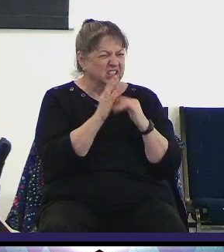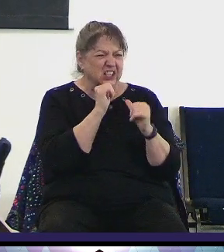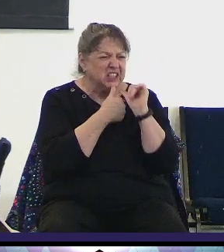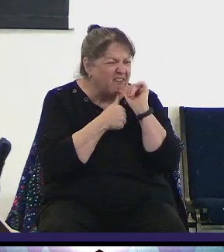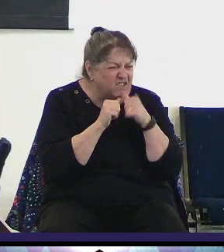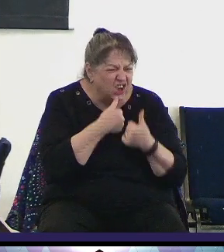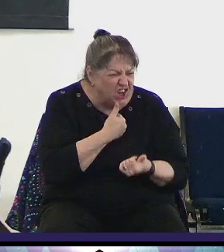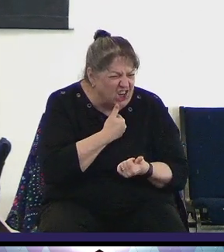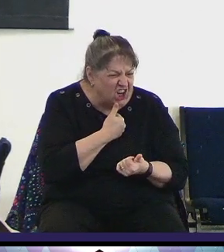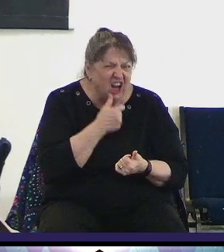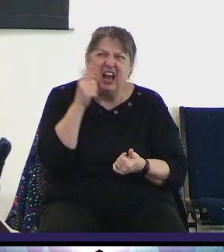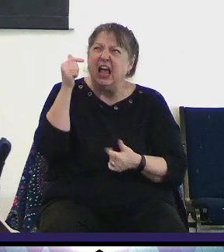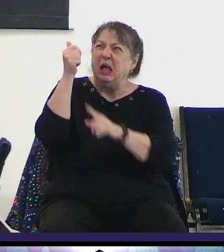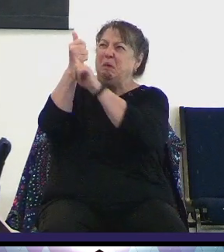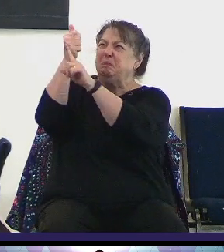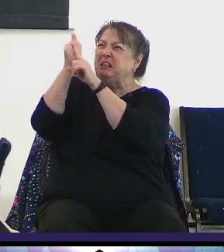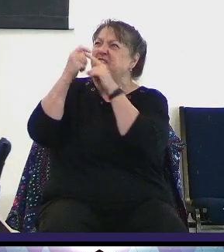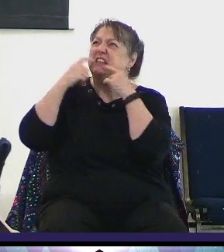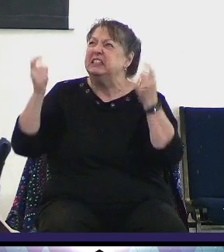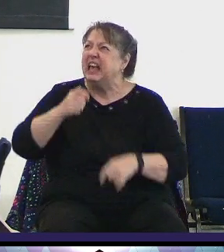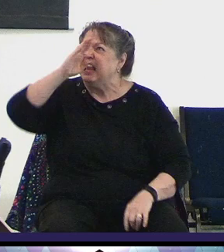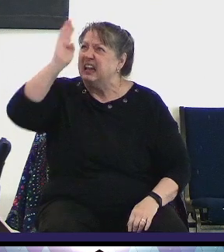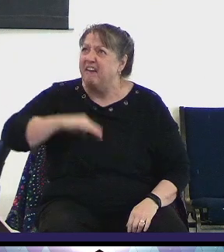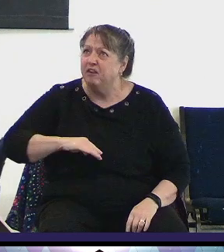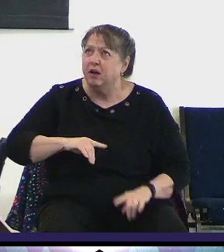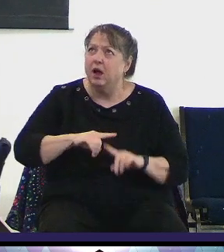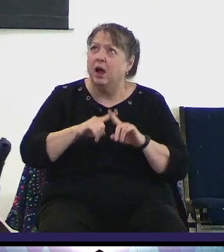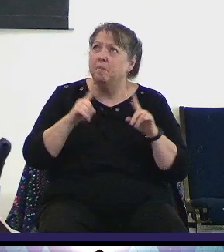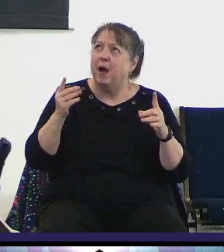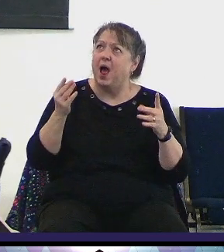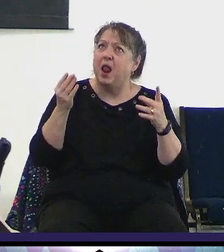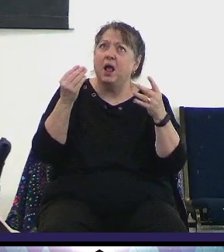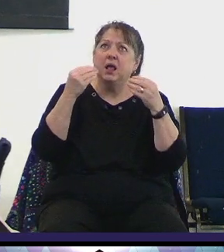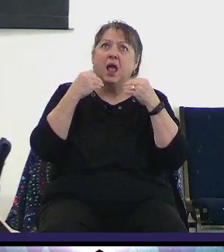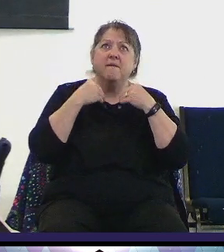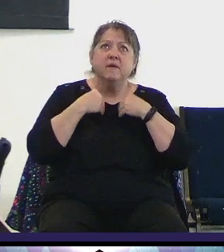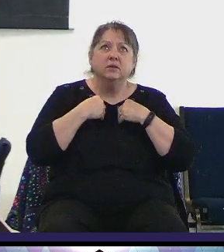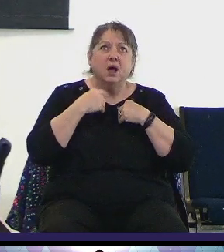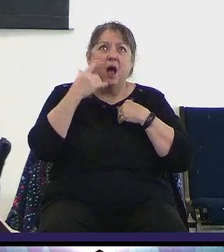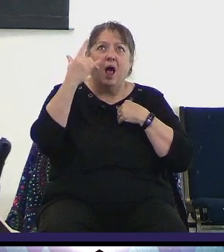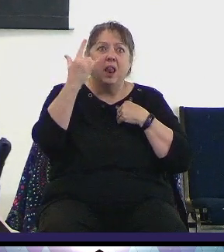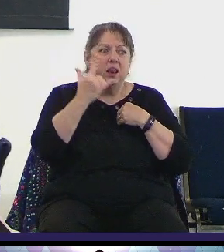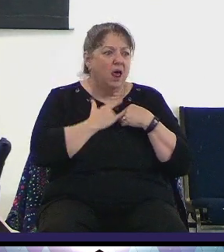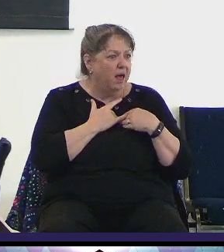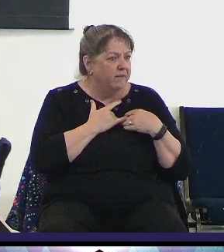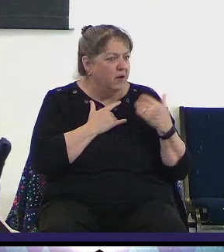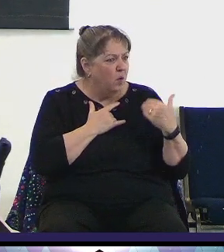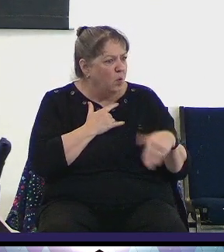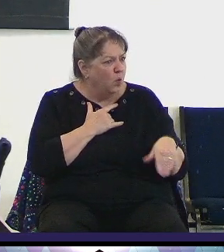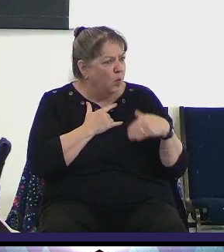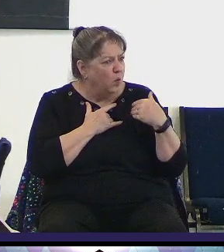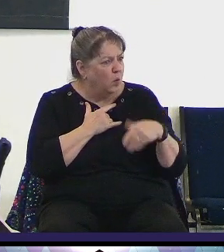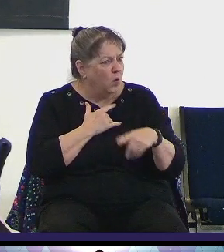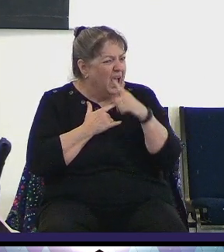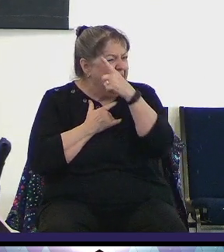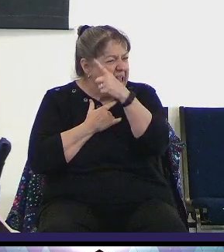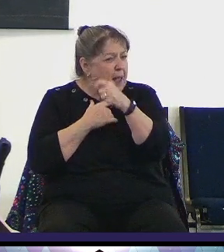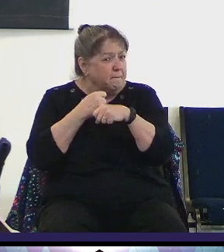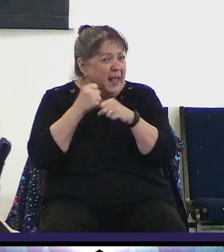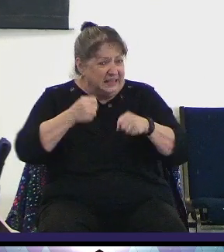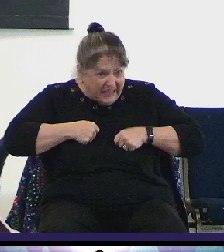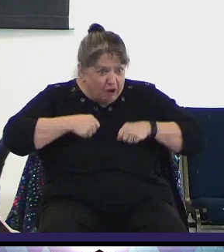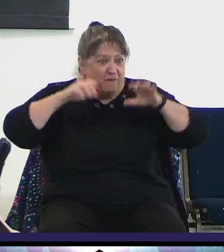but he gave it to us out of his love for us. And it didn't stop there. Through that sacrifice he made on the